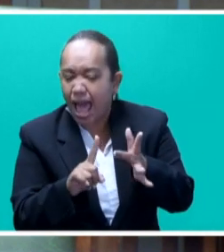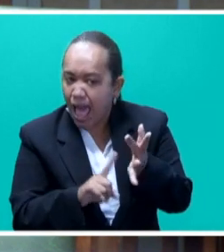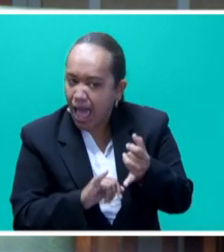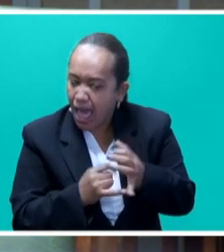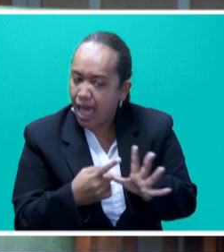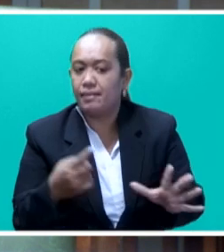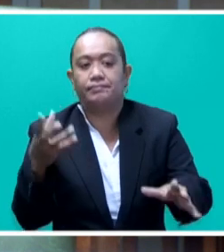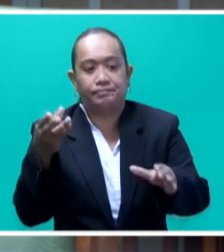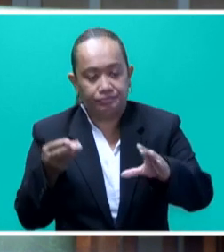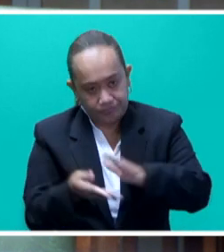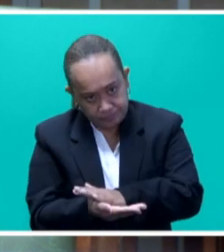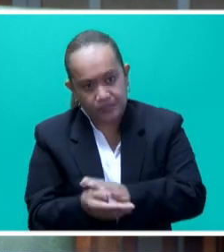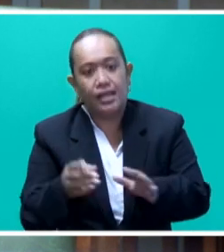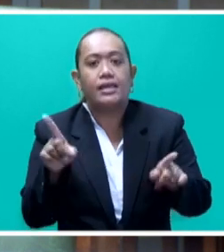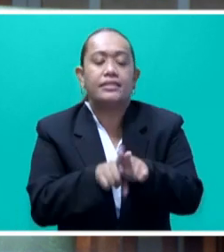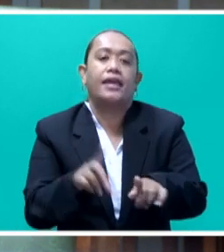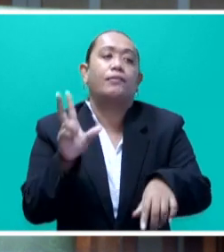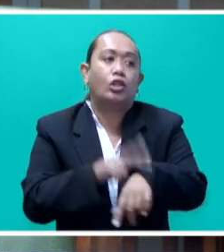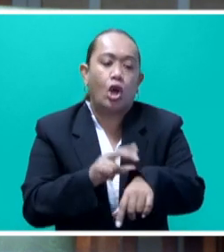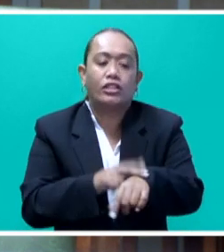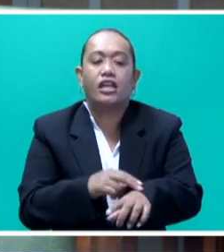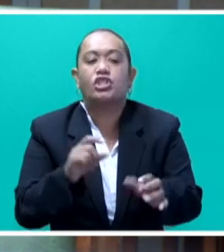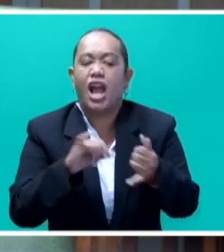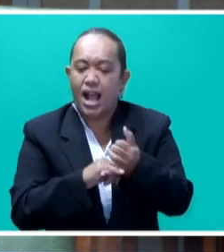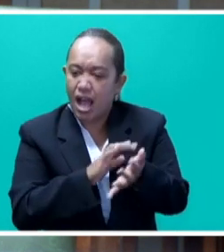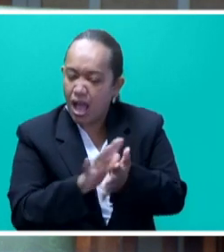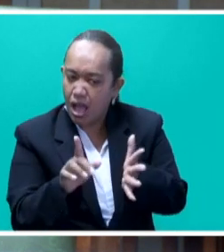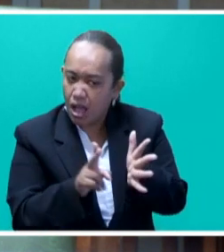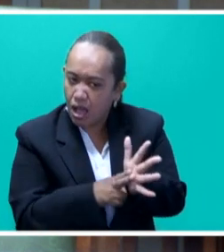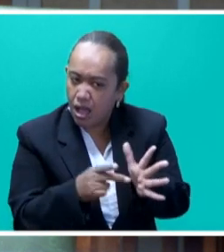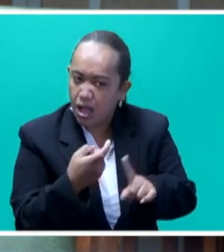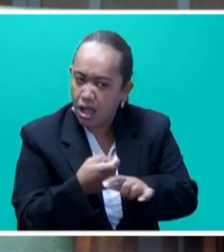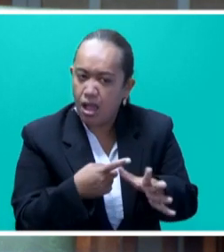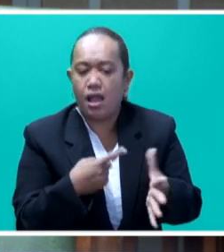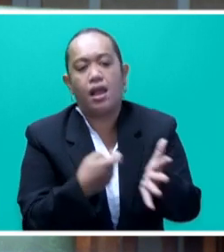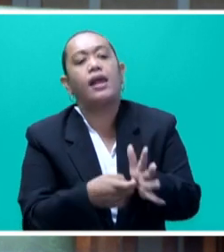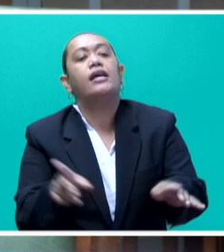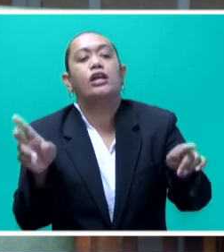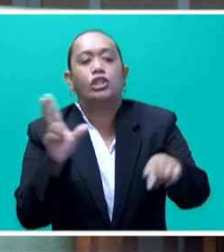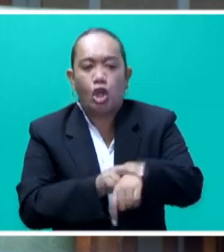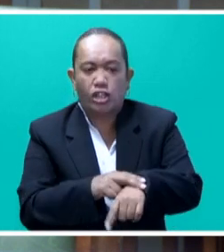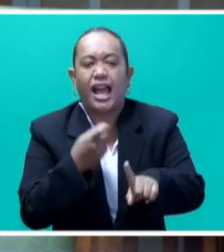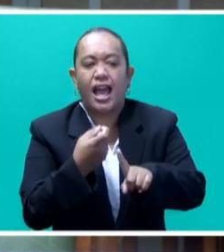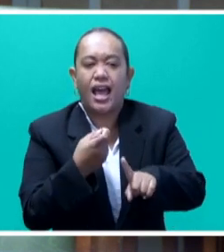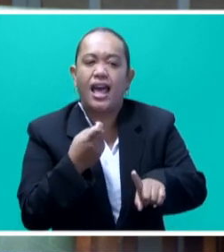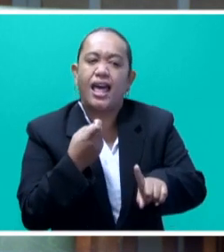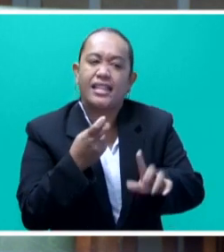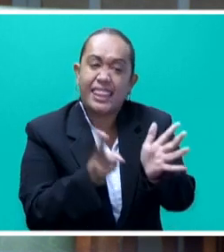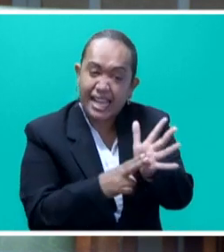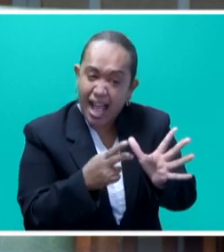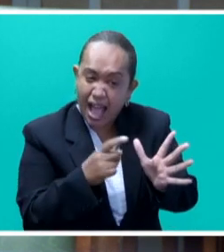Alexander Kanan, Dr. Ryan Shankar, Dr. Keleli Nadhika, Dr. Karaleni Batamba,